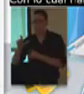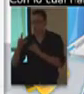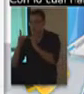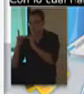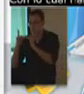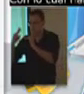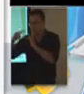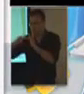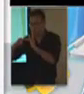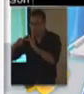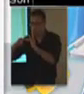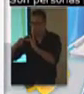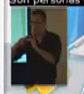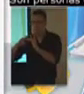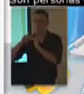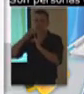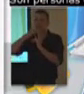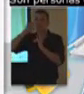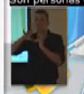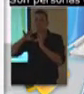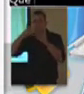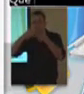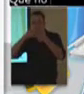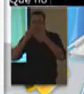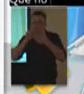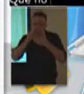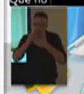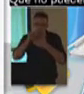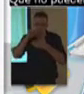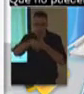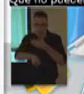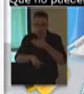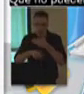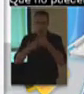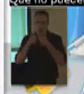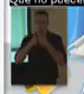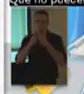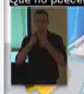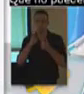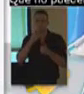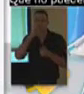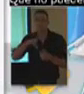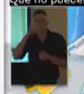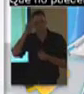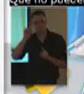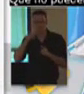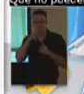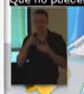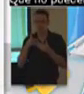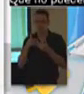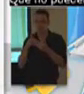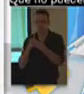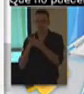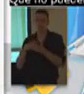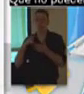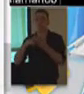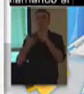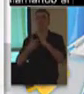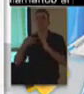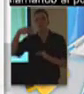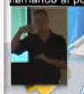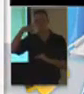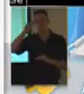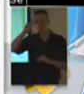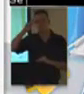problem because of the people that may be bedbound and they can't see who is calling at the door. So this